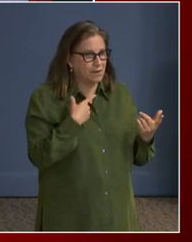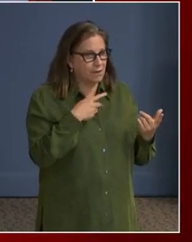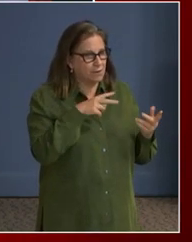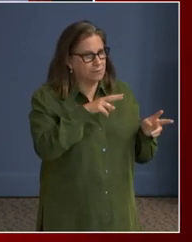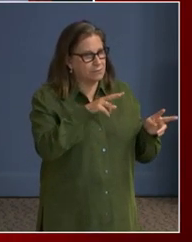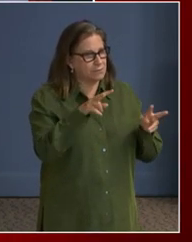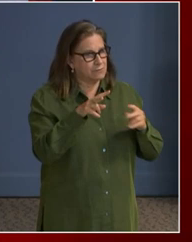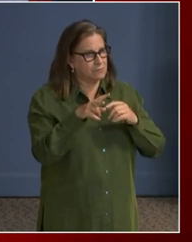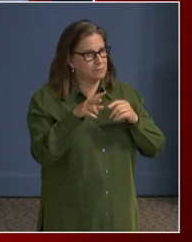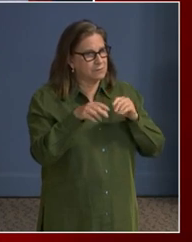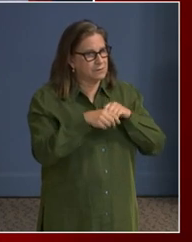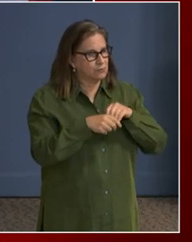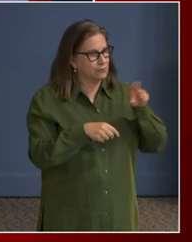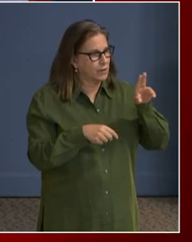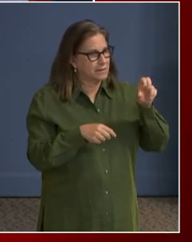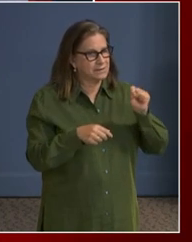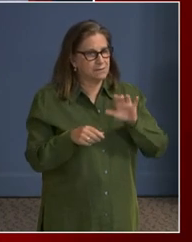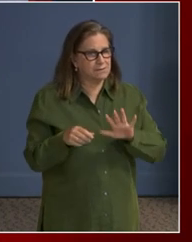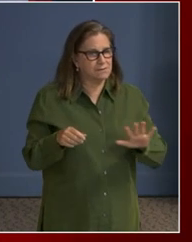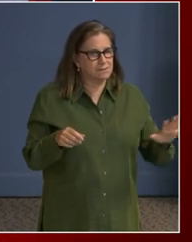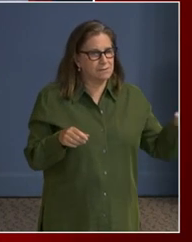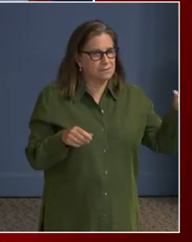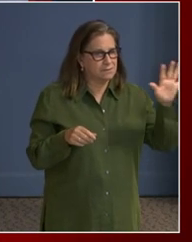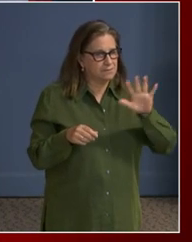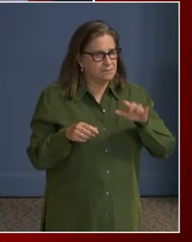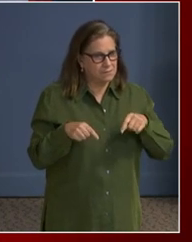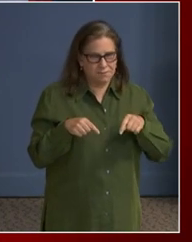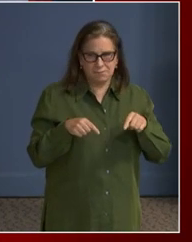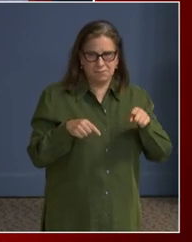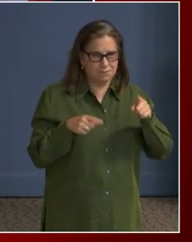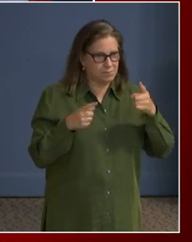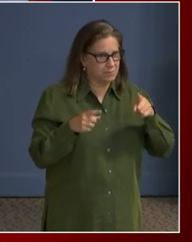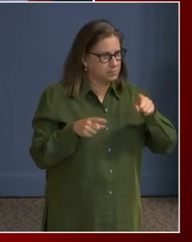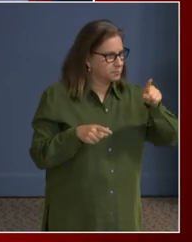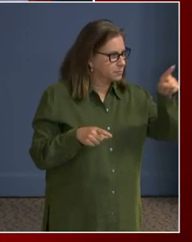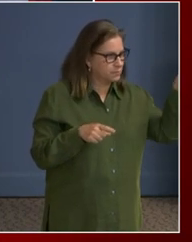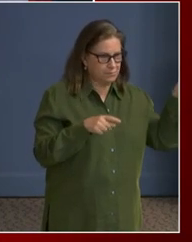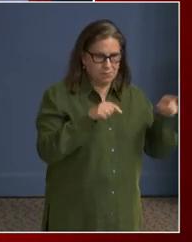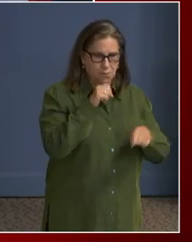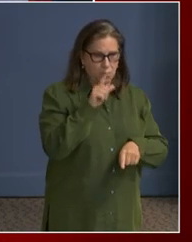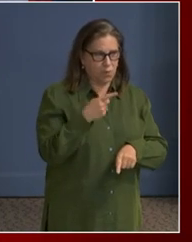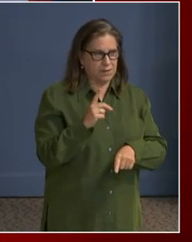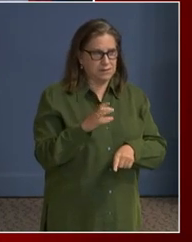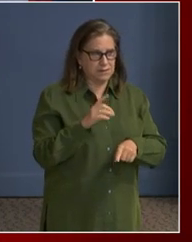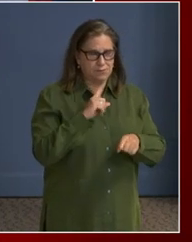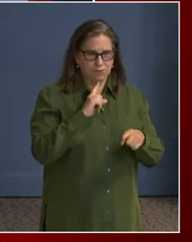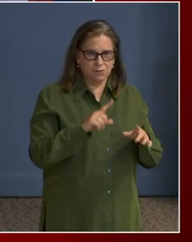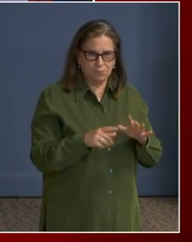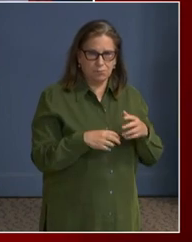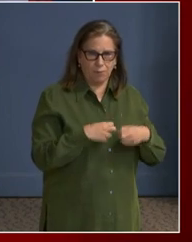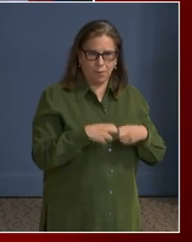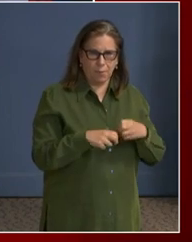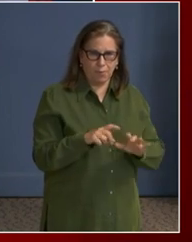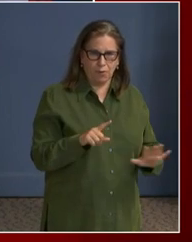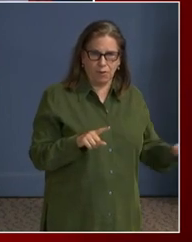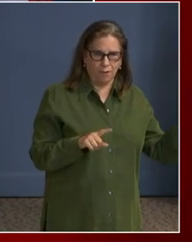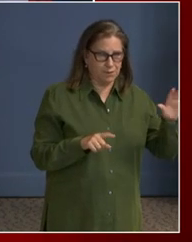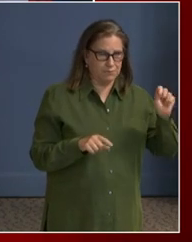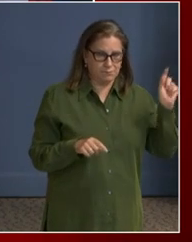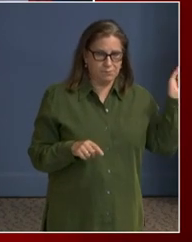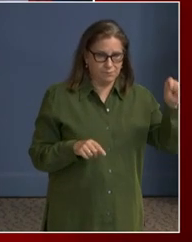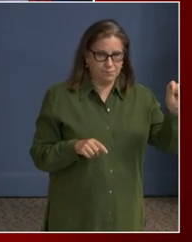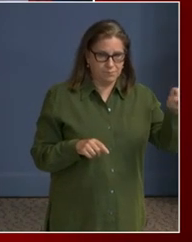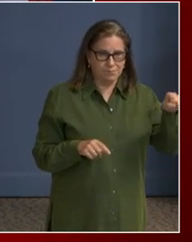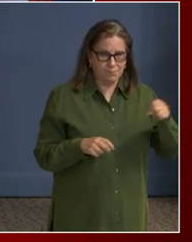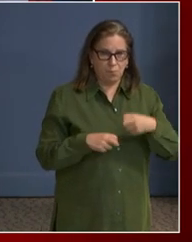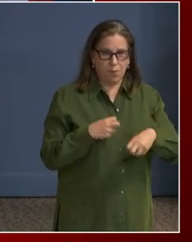not just common to DC. It seems to be going on in a number of other places. Yeah, I mean, you can see what they're reporting in the